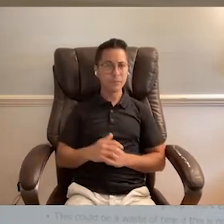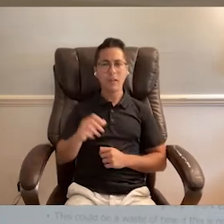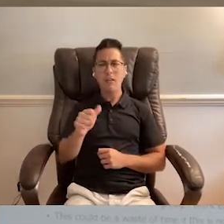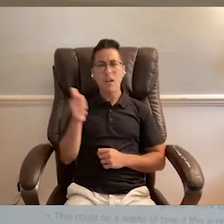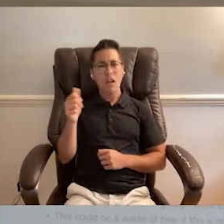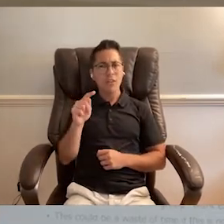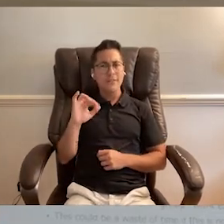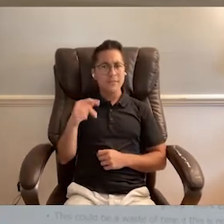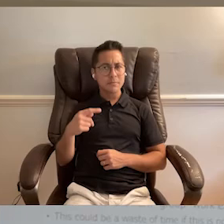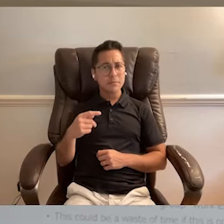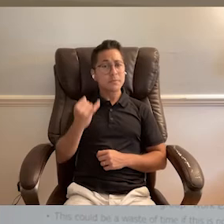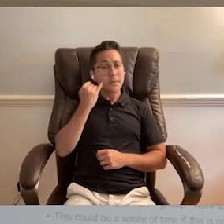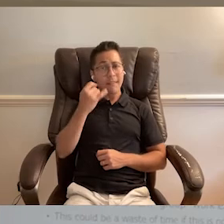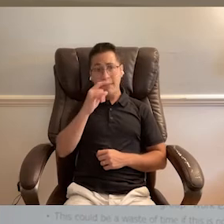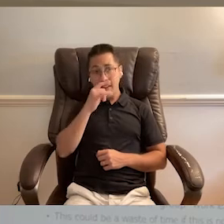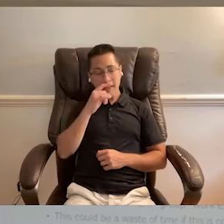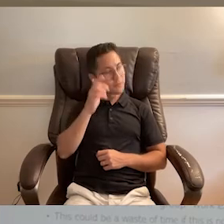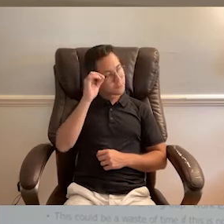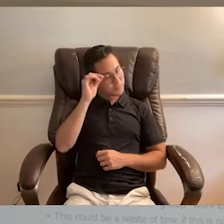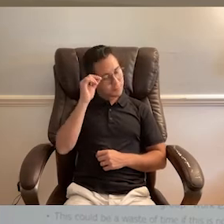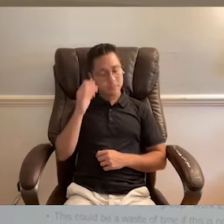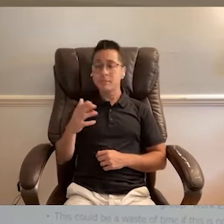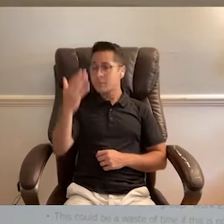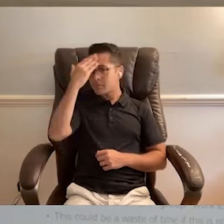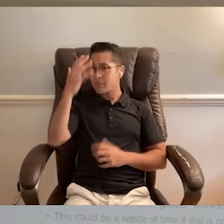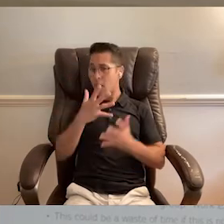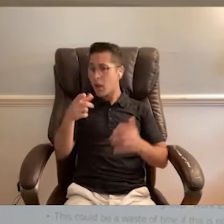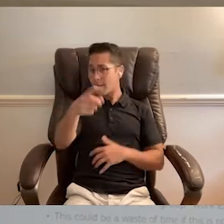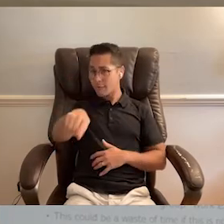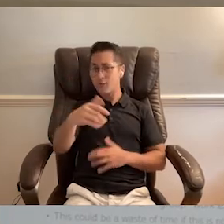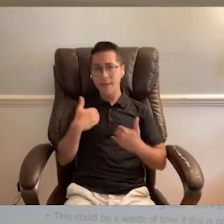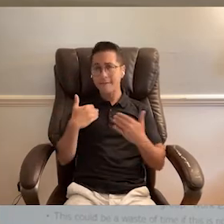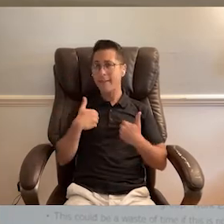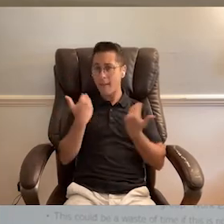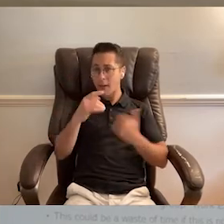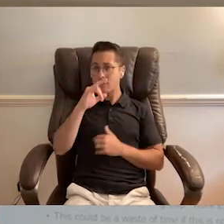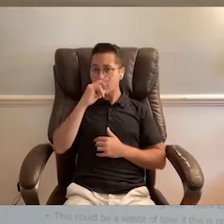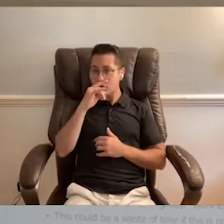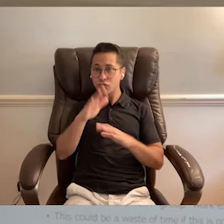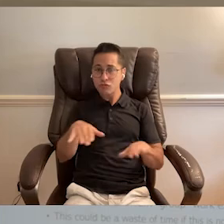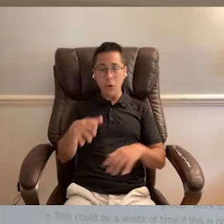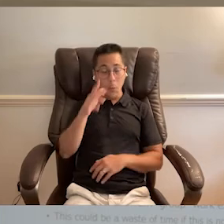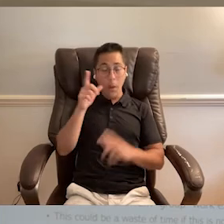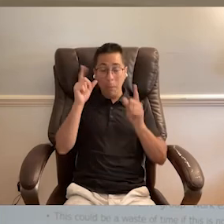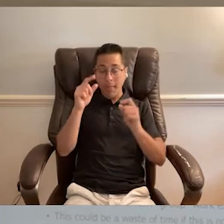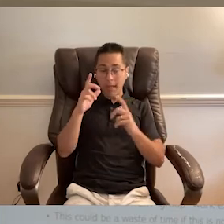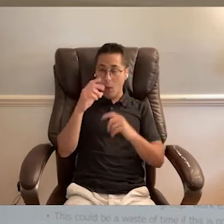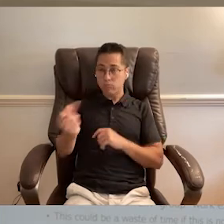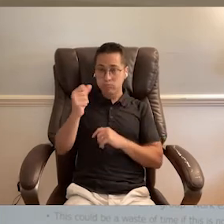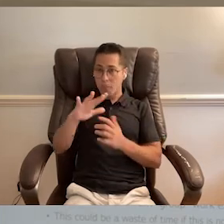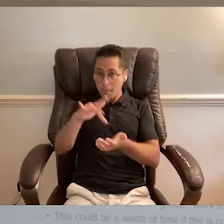kid, and you know, I know a lot of you have young children. You're going to blink and they're going to be in middle school. They're going to be in high school.